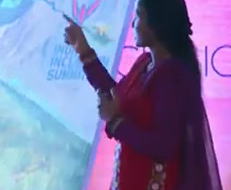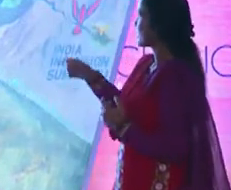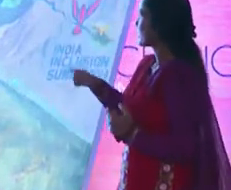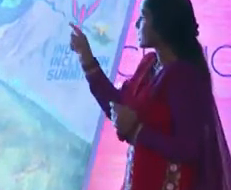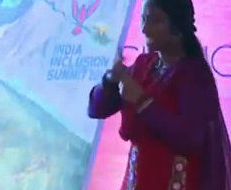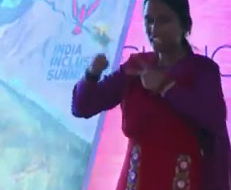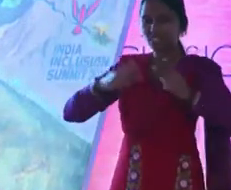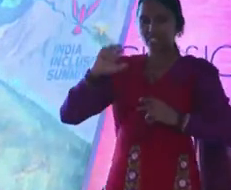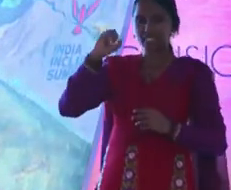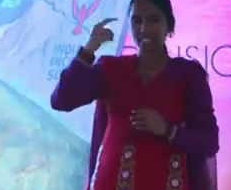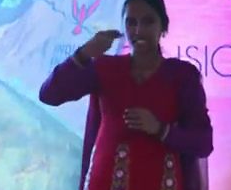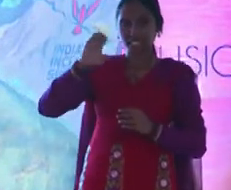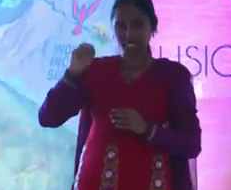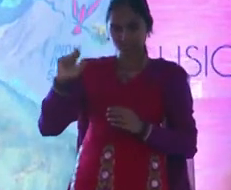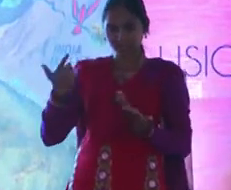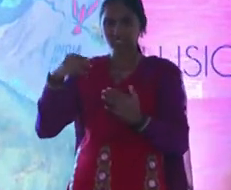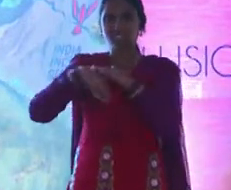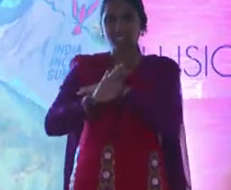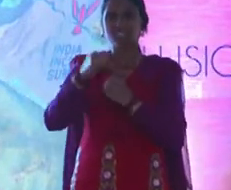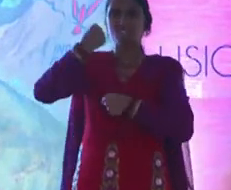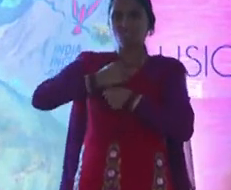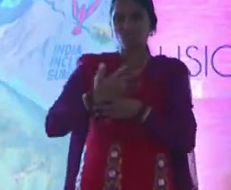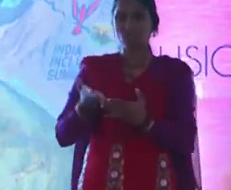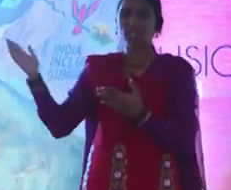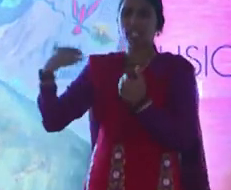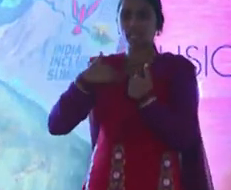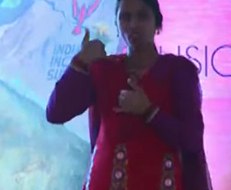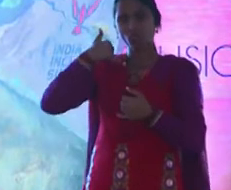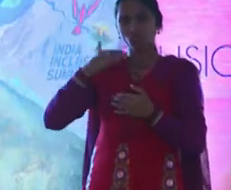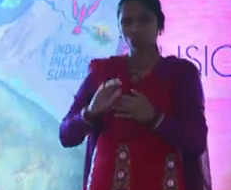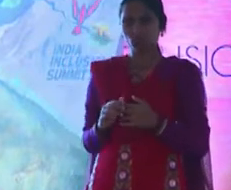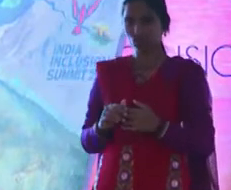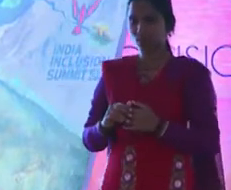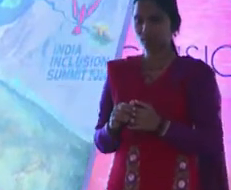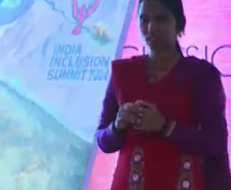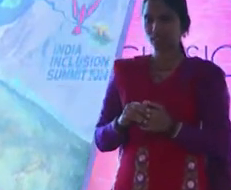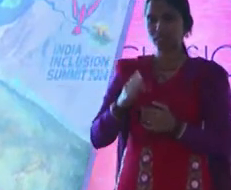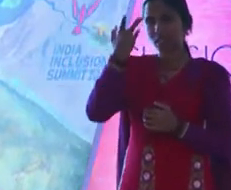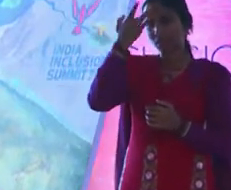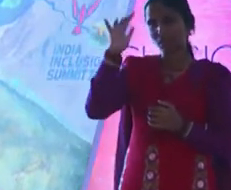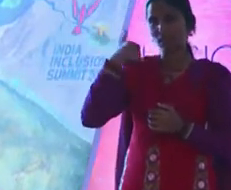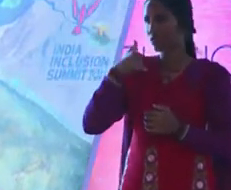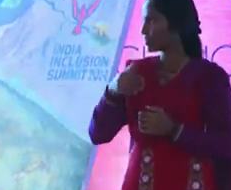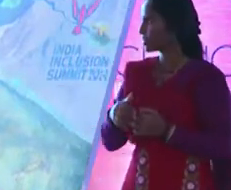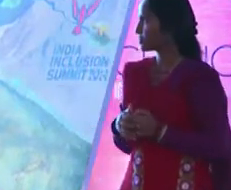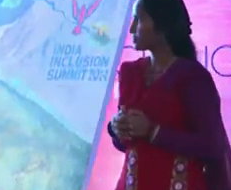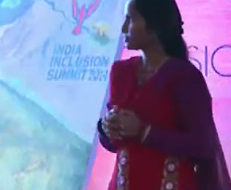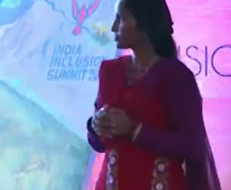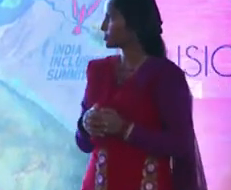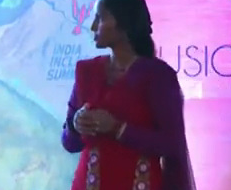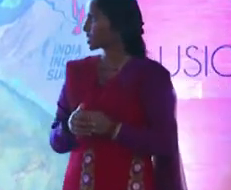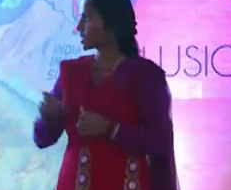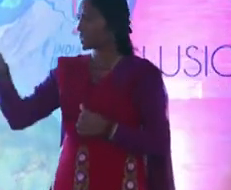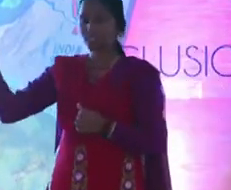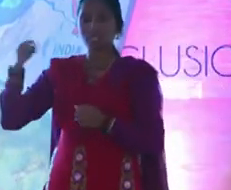would like to tell you, I have a mobile phone, I have a smartphone, the Department of Disability Affairs. I'll